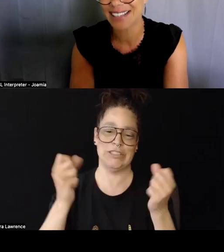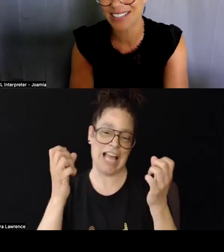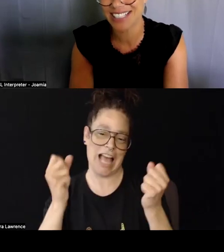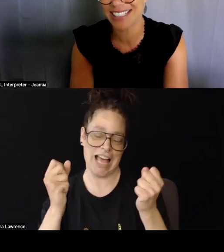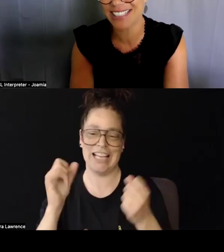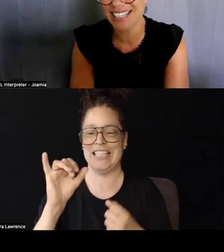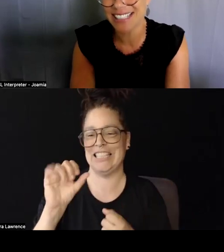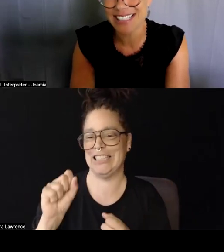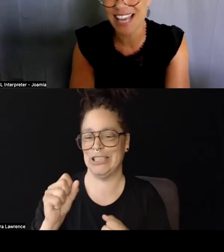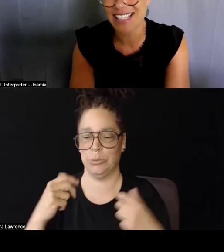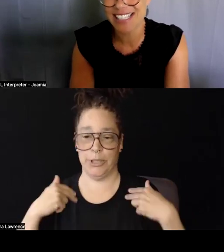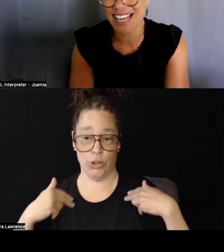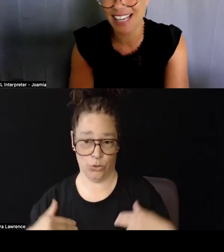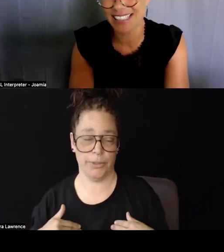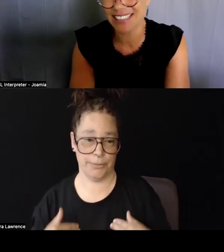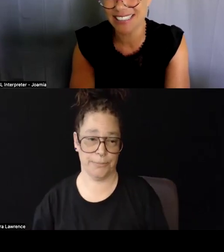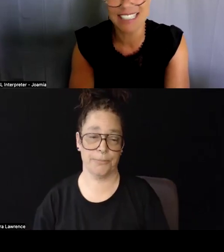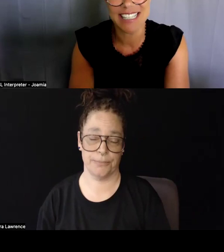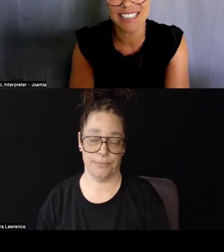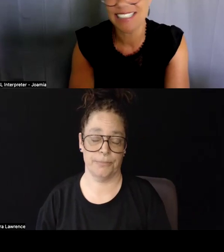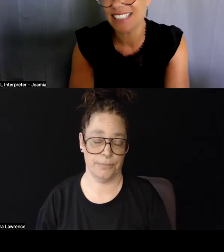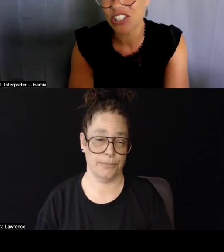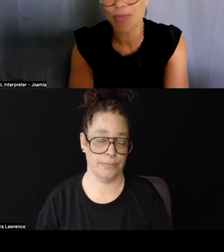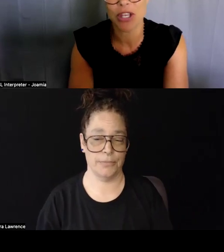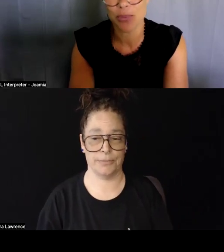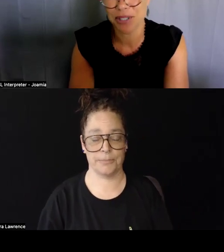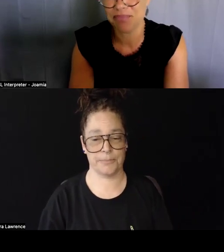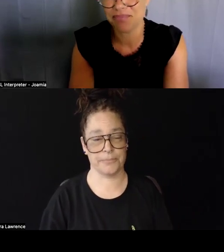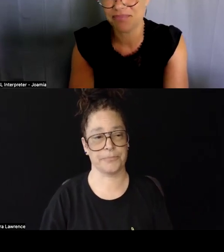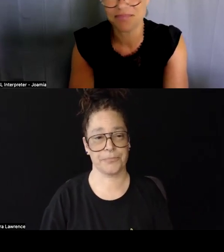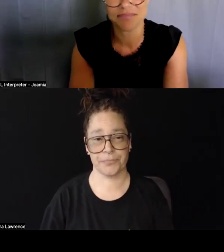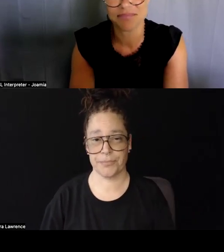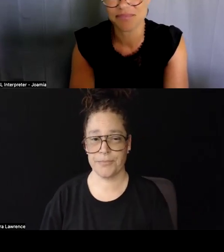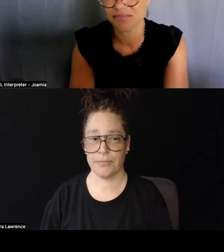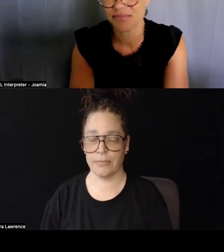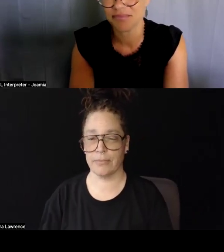Sign language. Sign to sign is to be human.